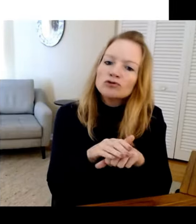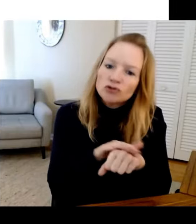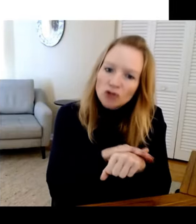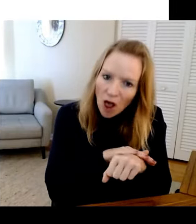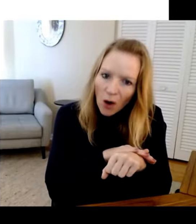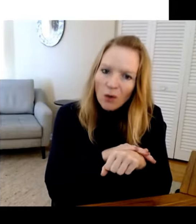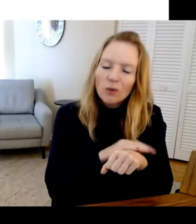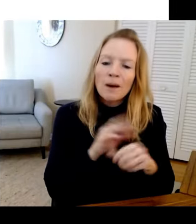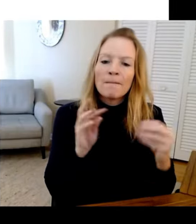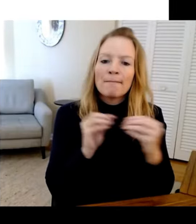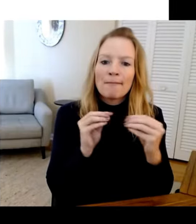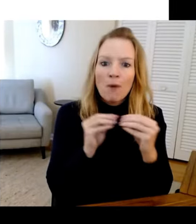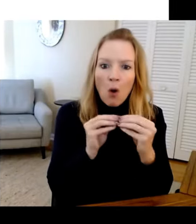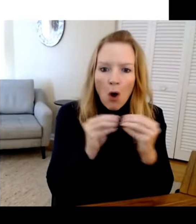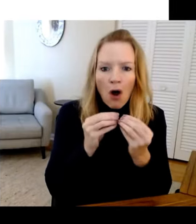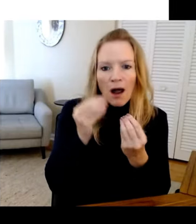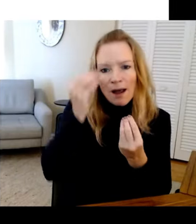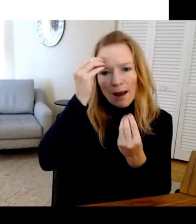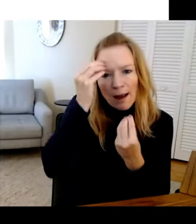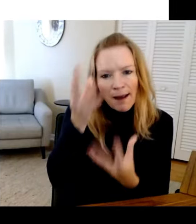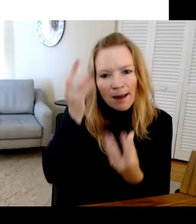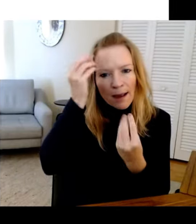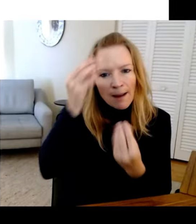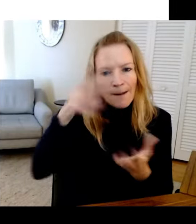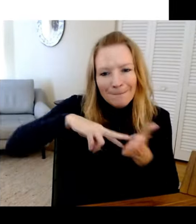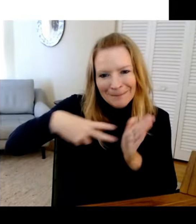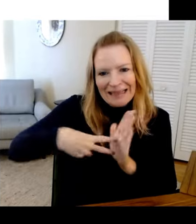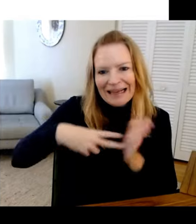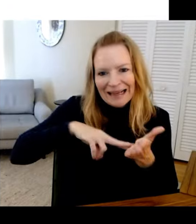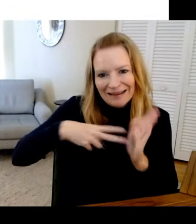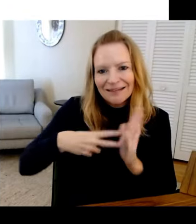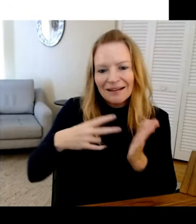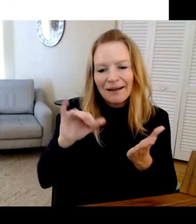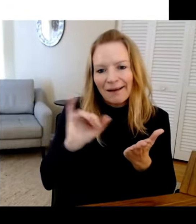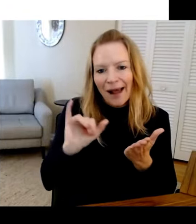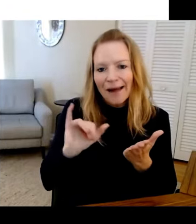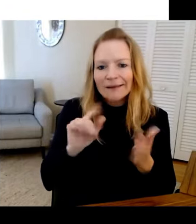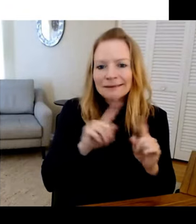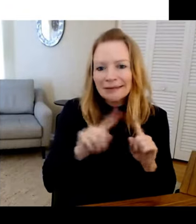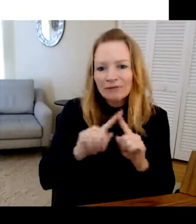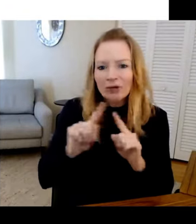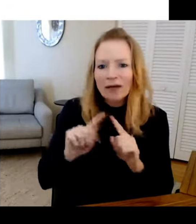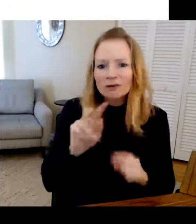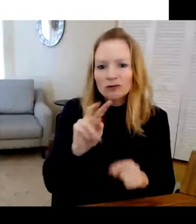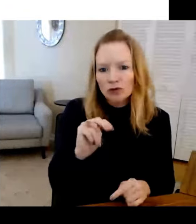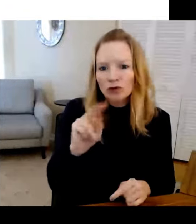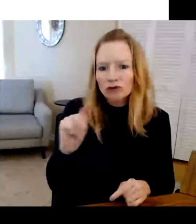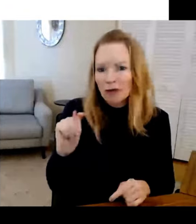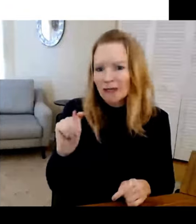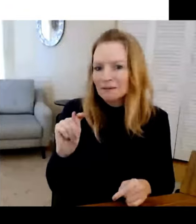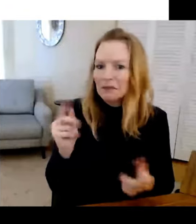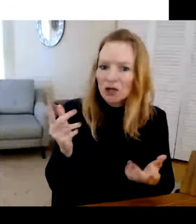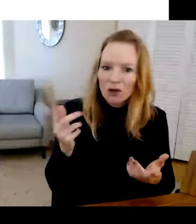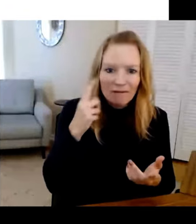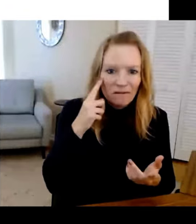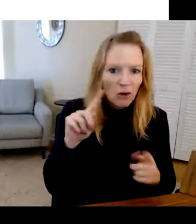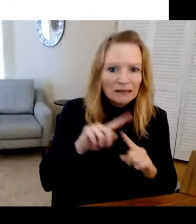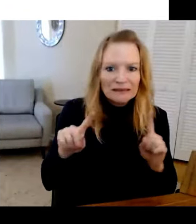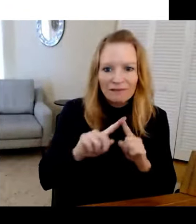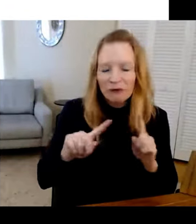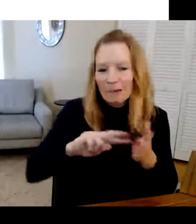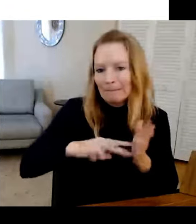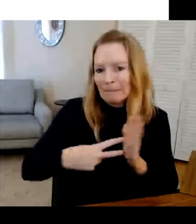the electrical signal being sent to it. So those are slower. That sends more information, sends more meaning through